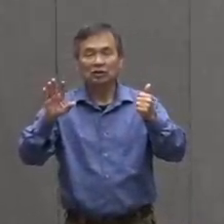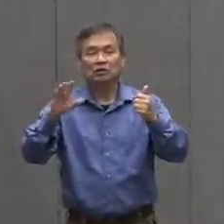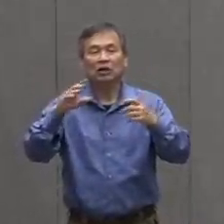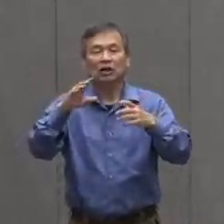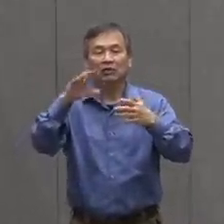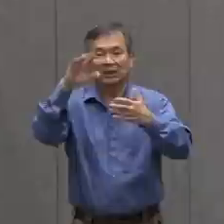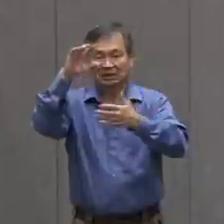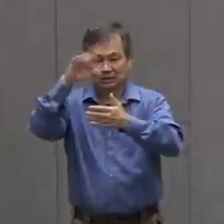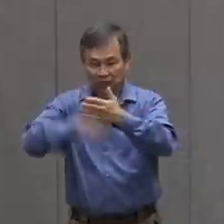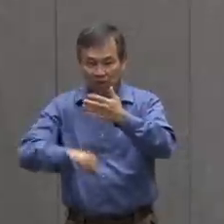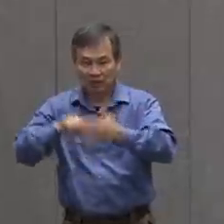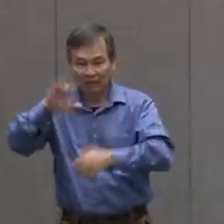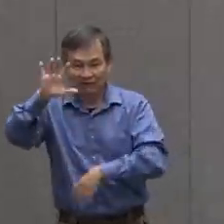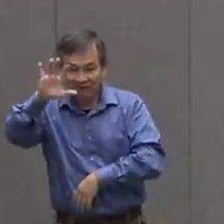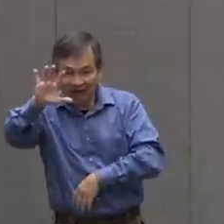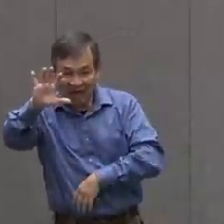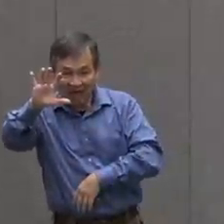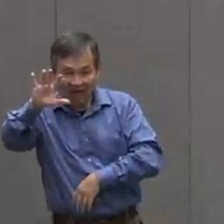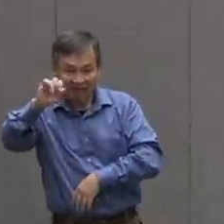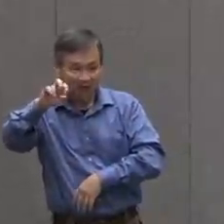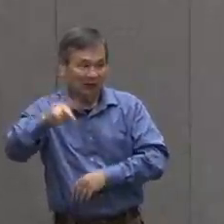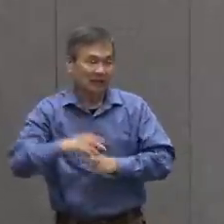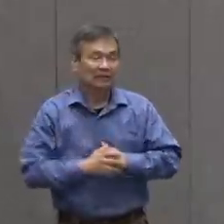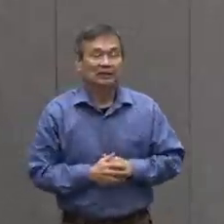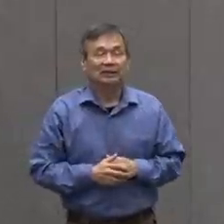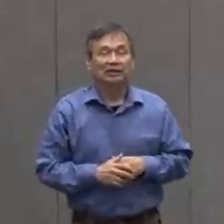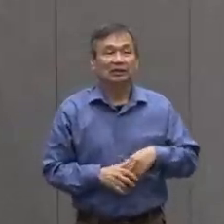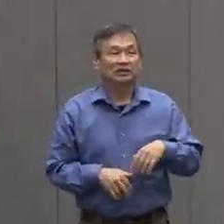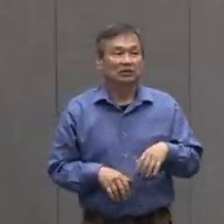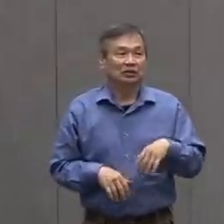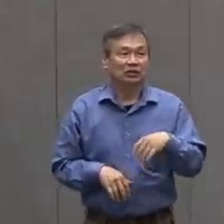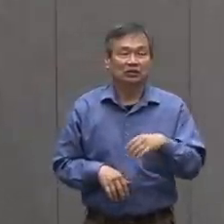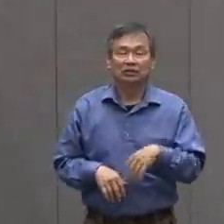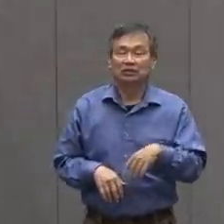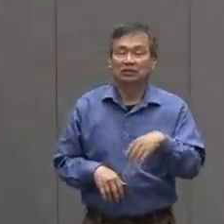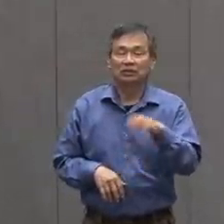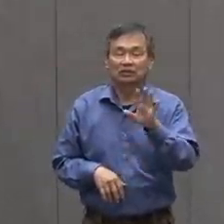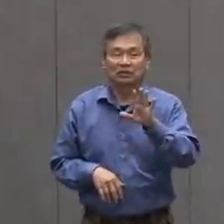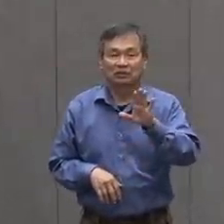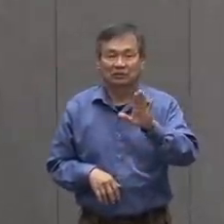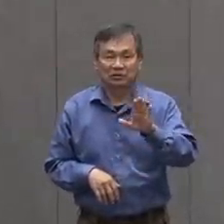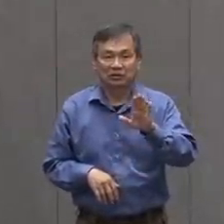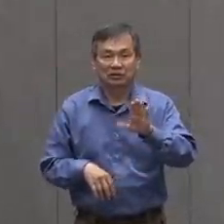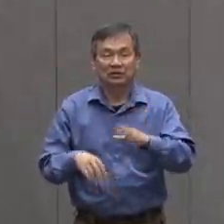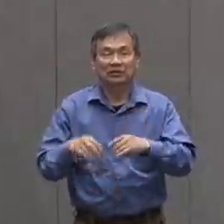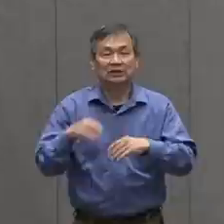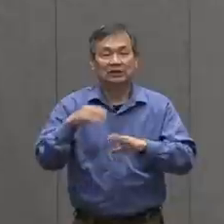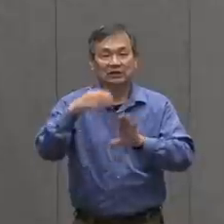paper. So I'm going to cover up 1, 2,